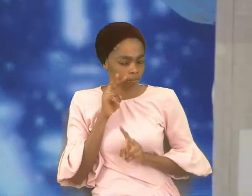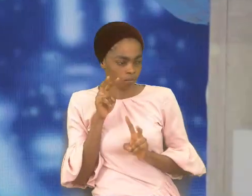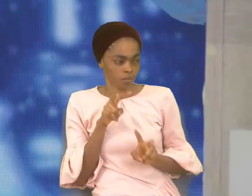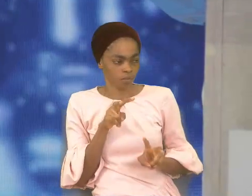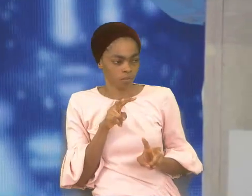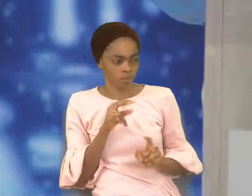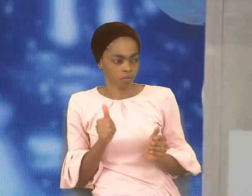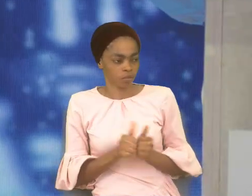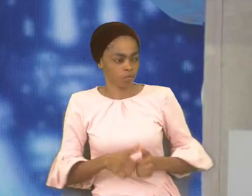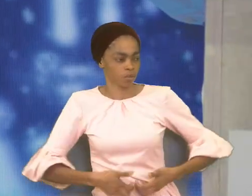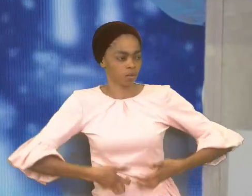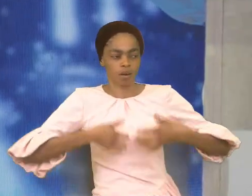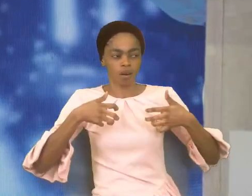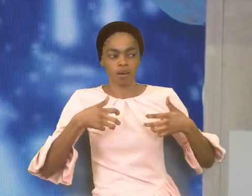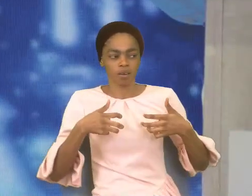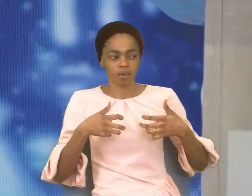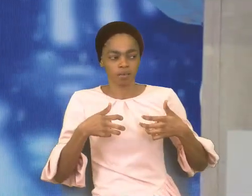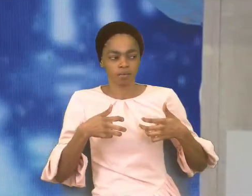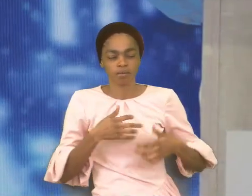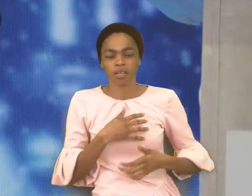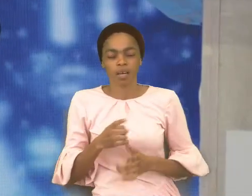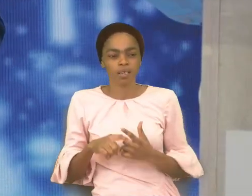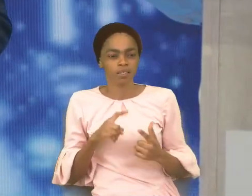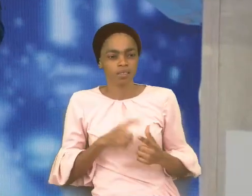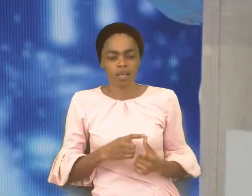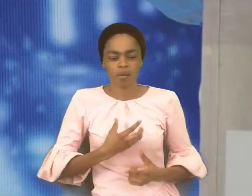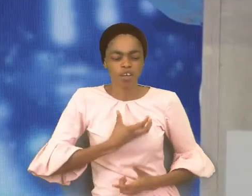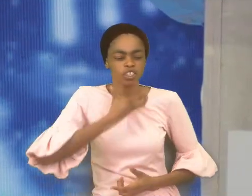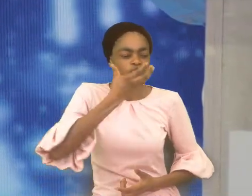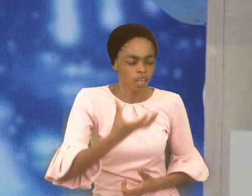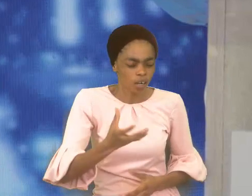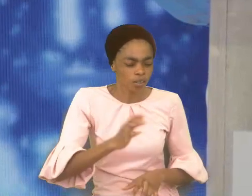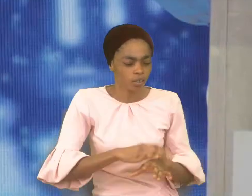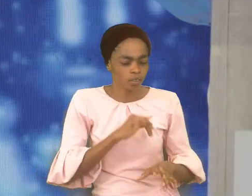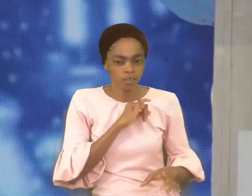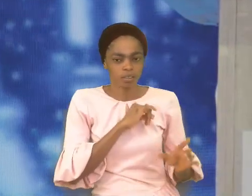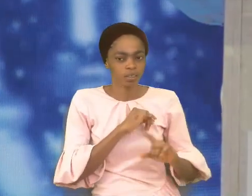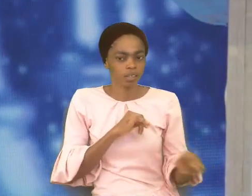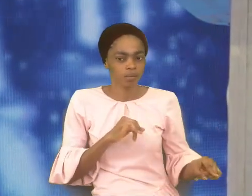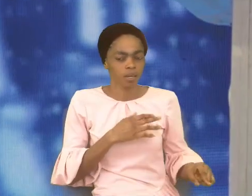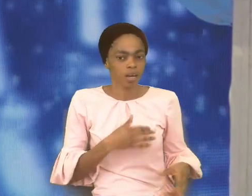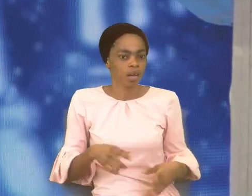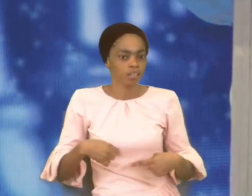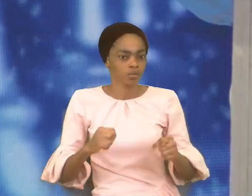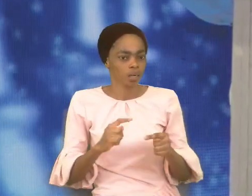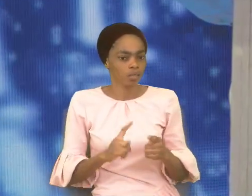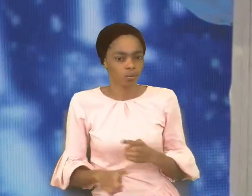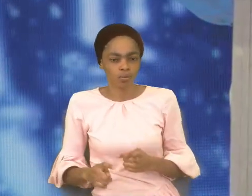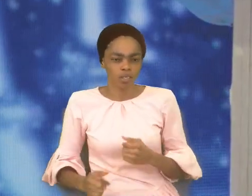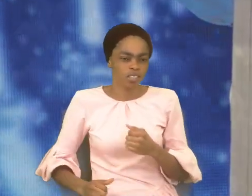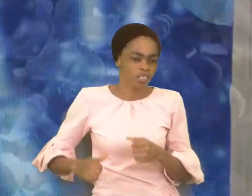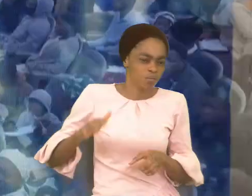shouts on them, bullies, and try to bully them into submission, they're trembling. Where is your